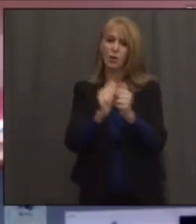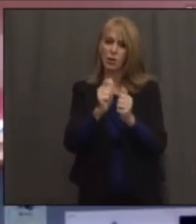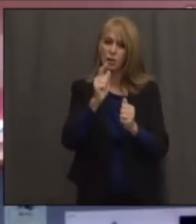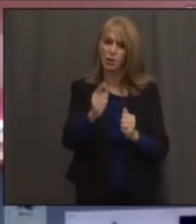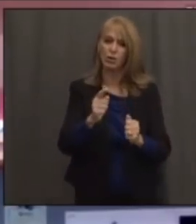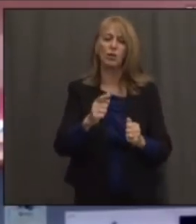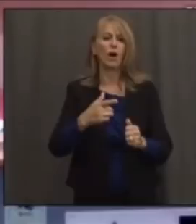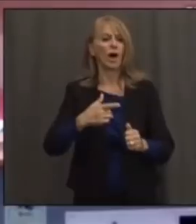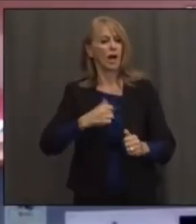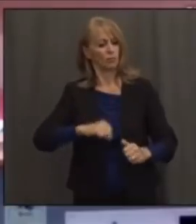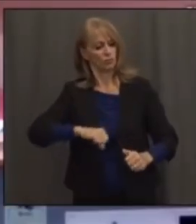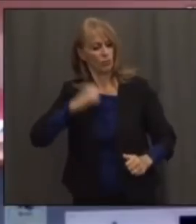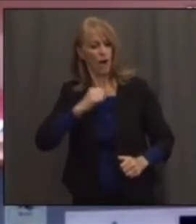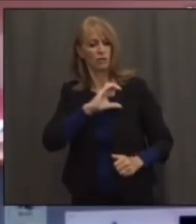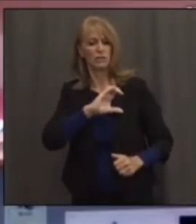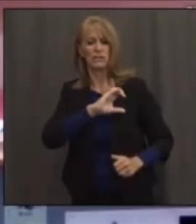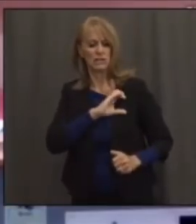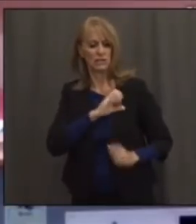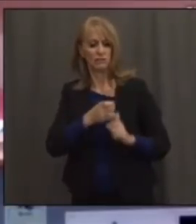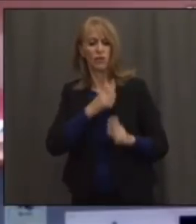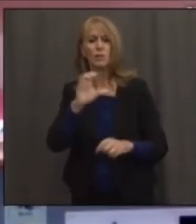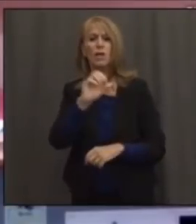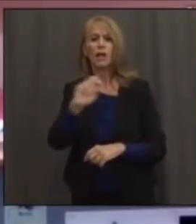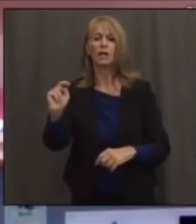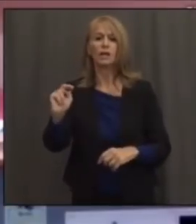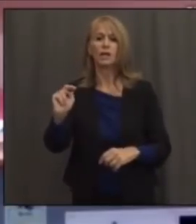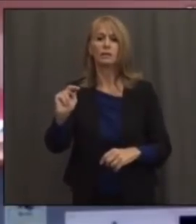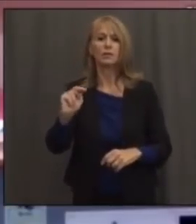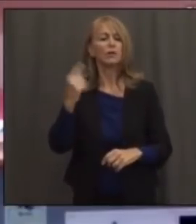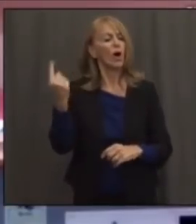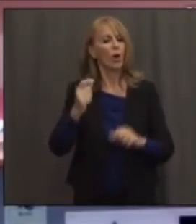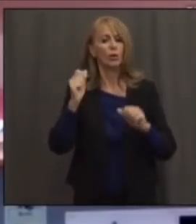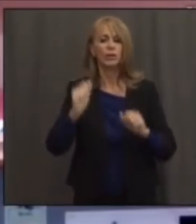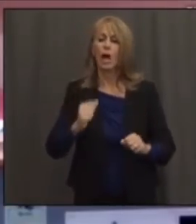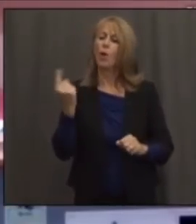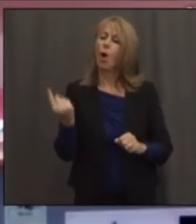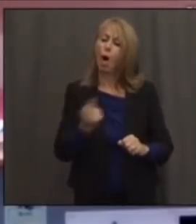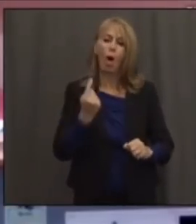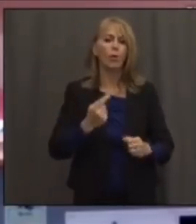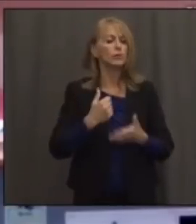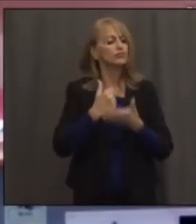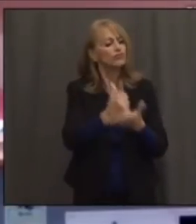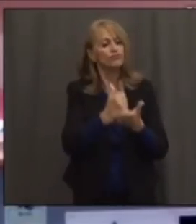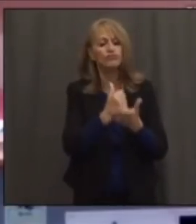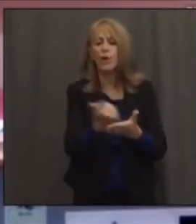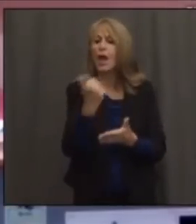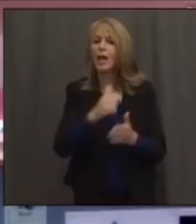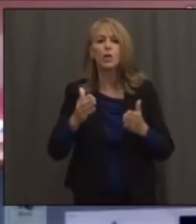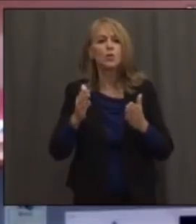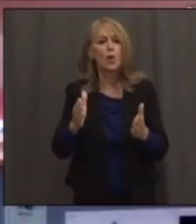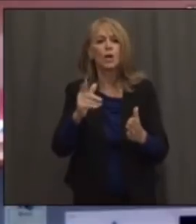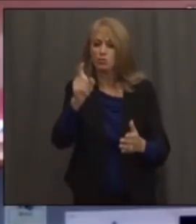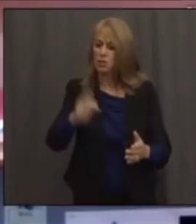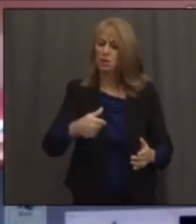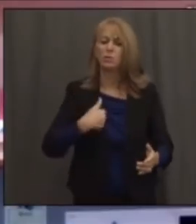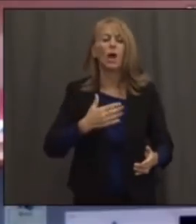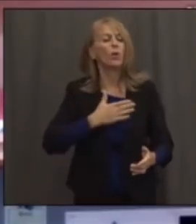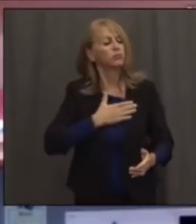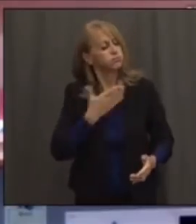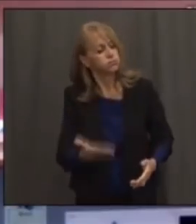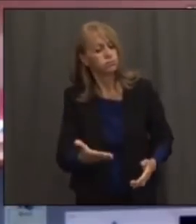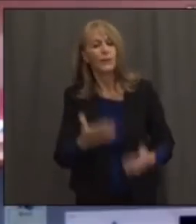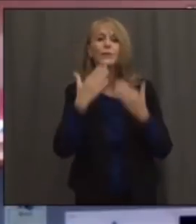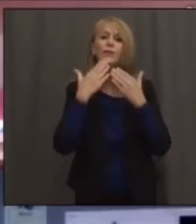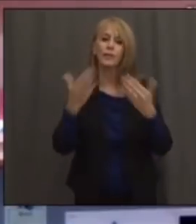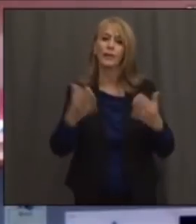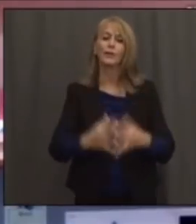a citizen of Connecticut. And you can count on me to contribute in any way that you think I can over the next years. So